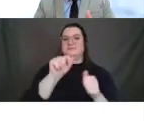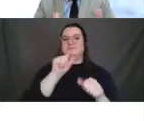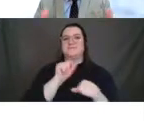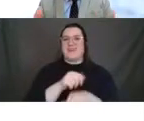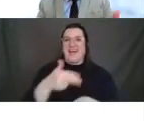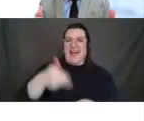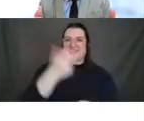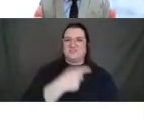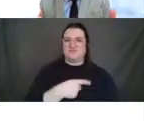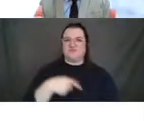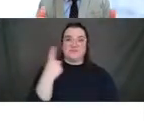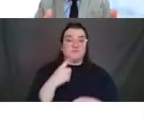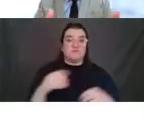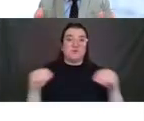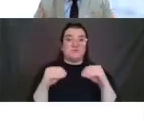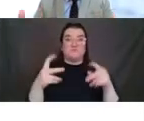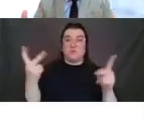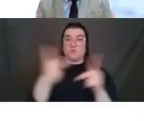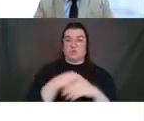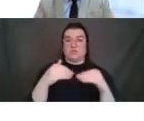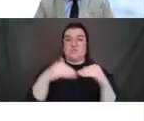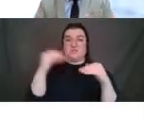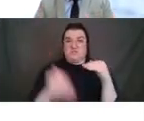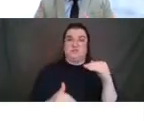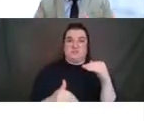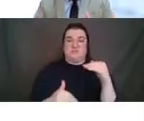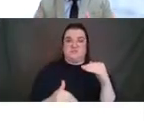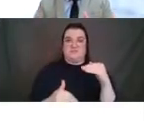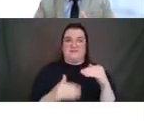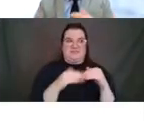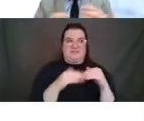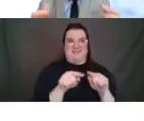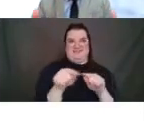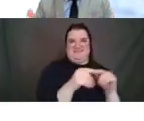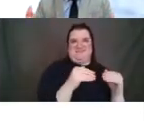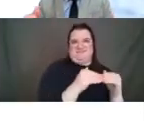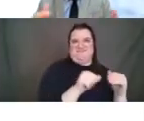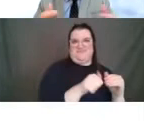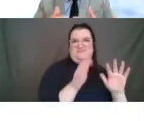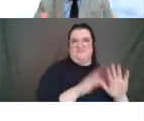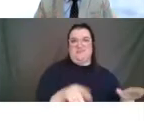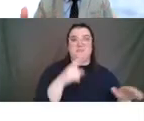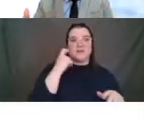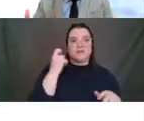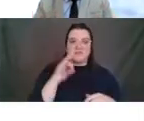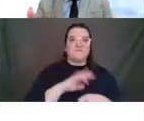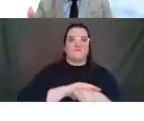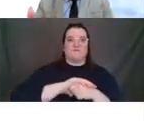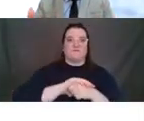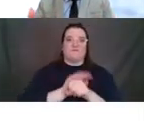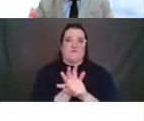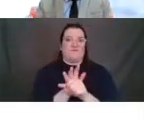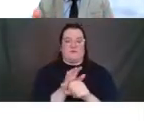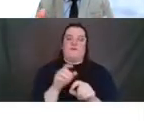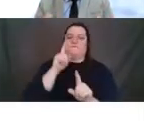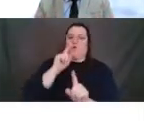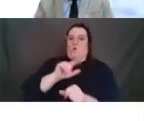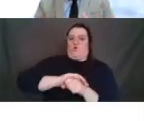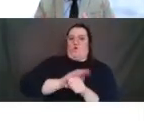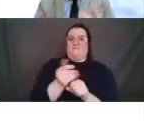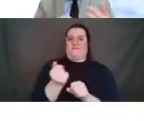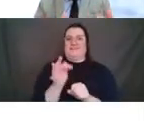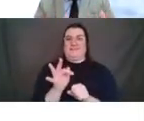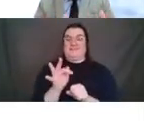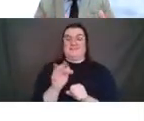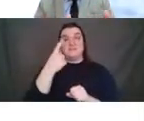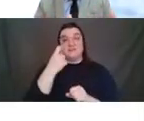for further disparities from their peers during COVID-19, especially if a lot of our early intervention services have stopped.